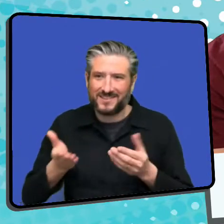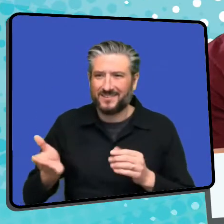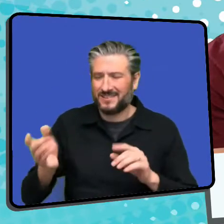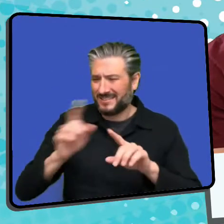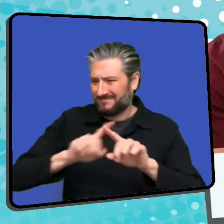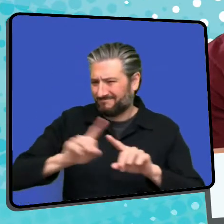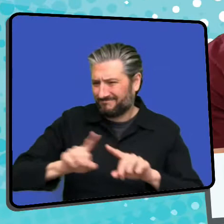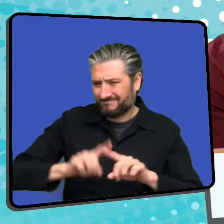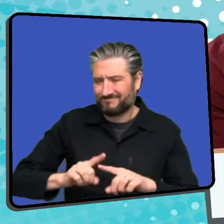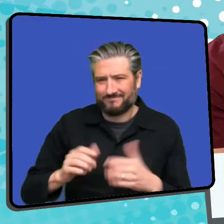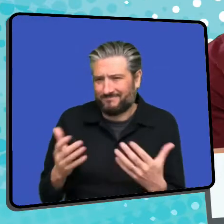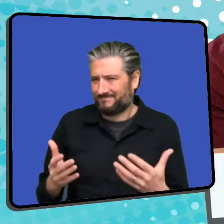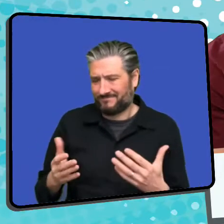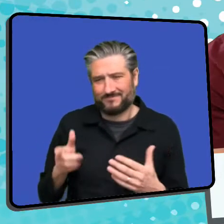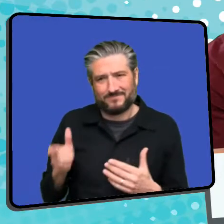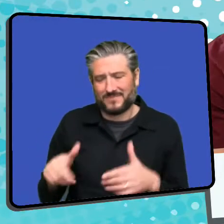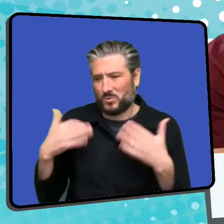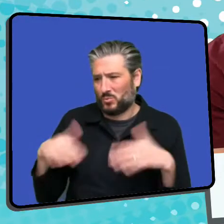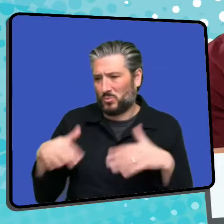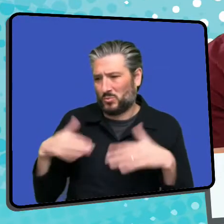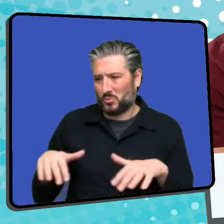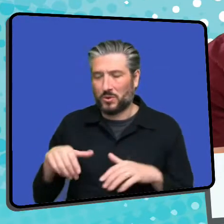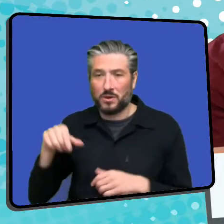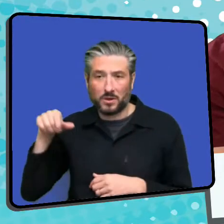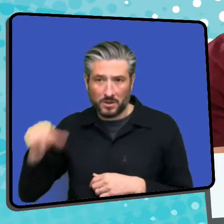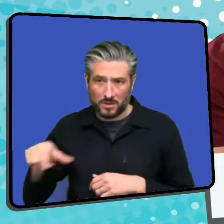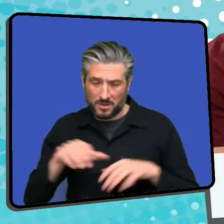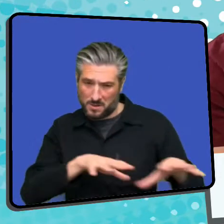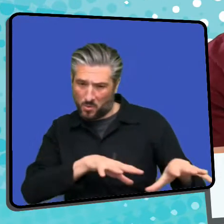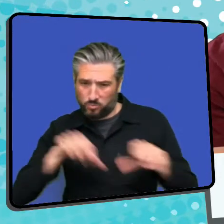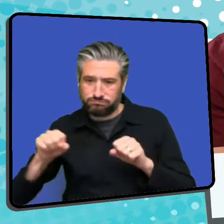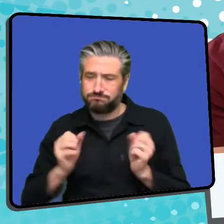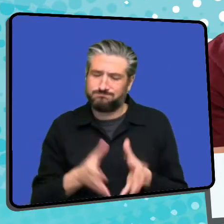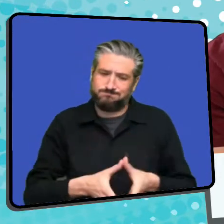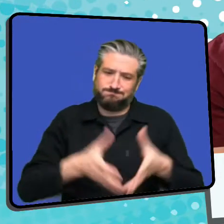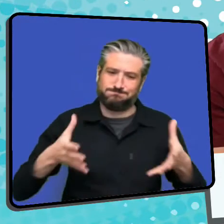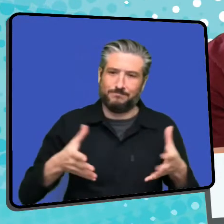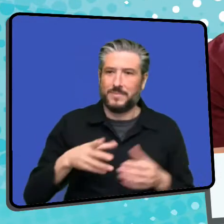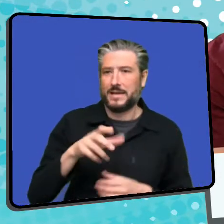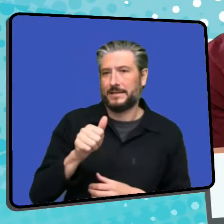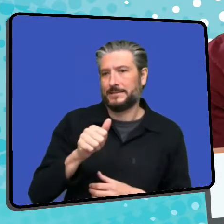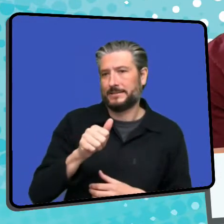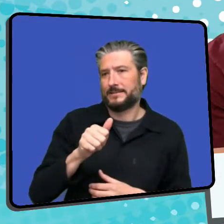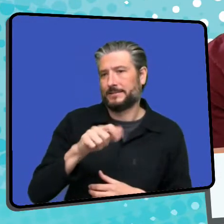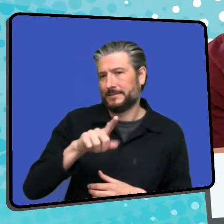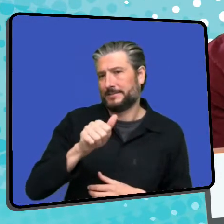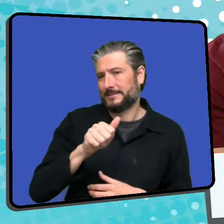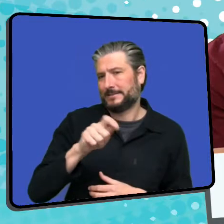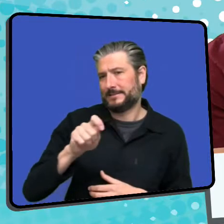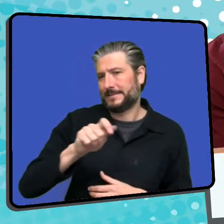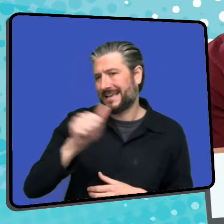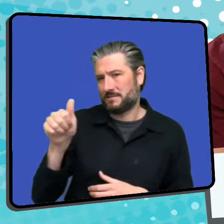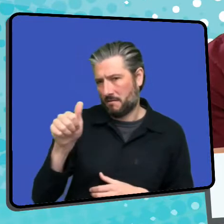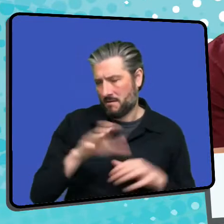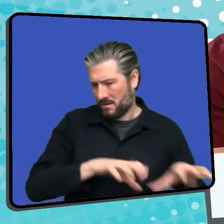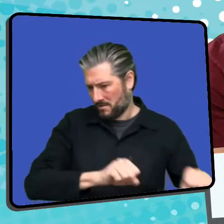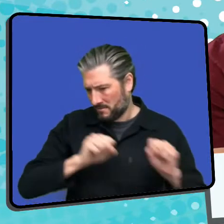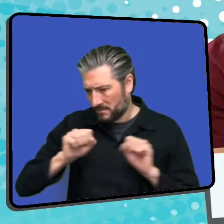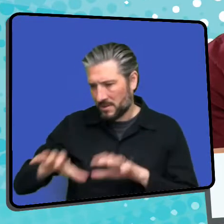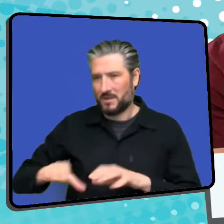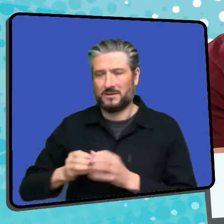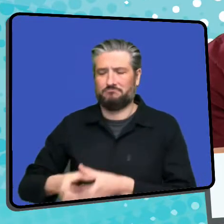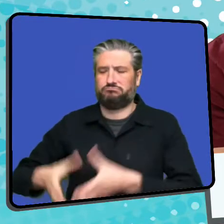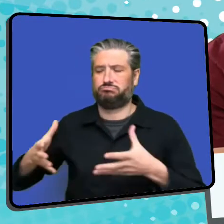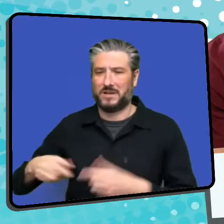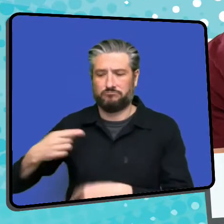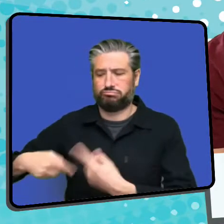parallelizing huge amounts of data. And the general goal is to obtain a deeper understanding of